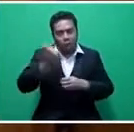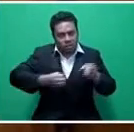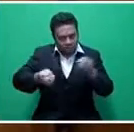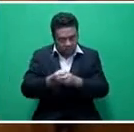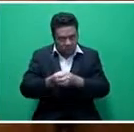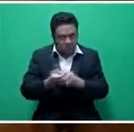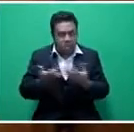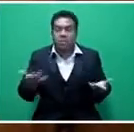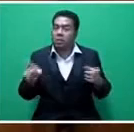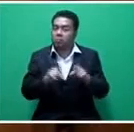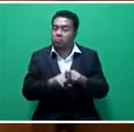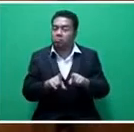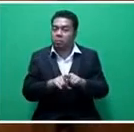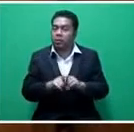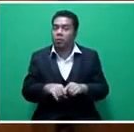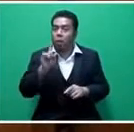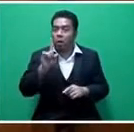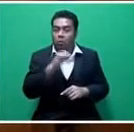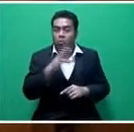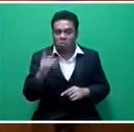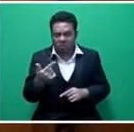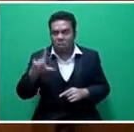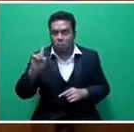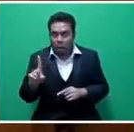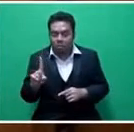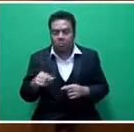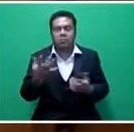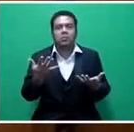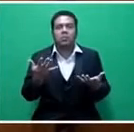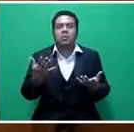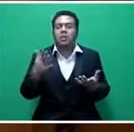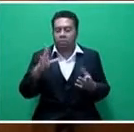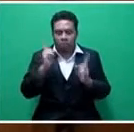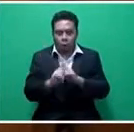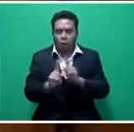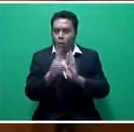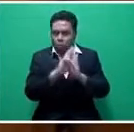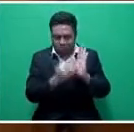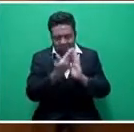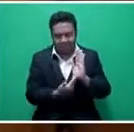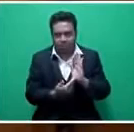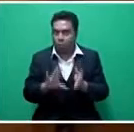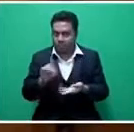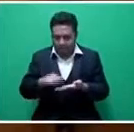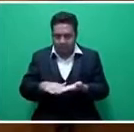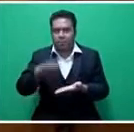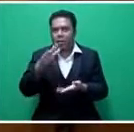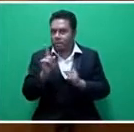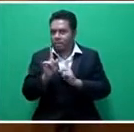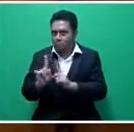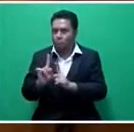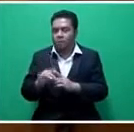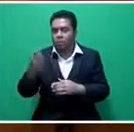to 171 compliant secondary schools of the 172 secondary schools. So we've seen an increase in compliance from